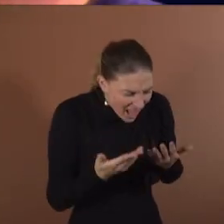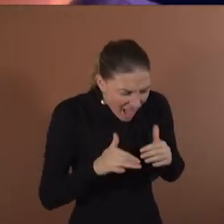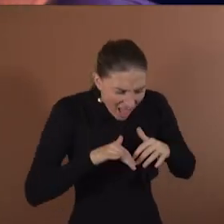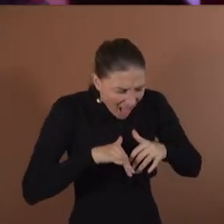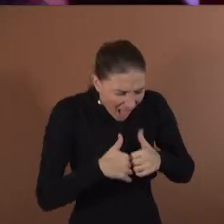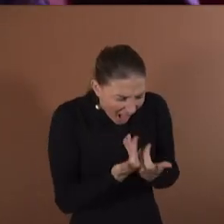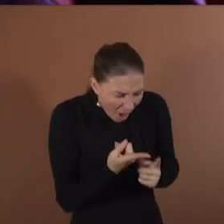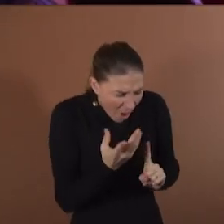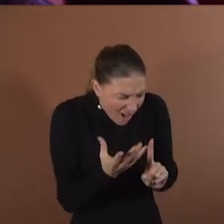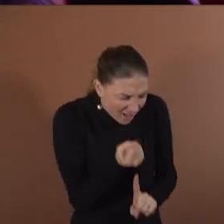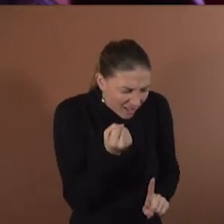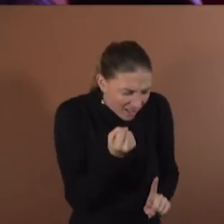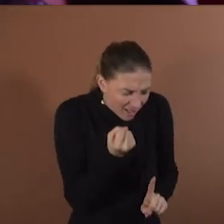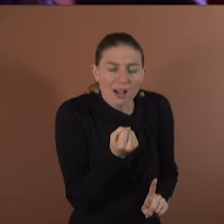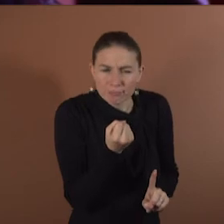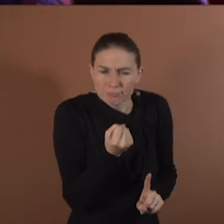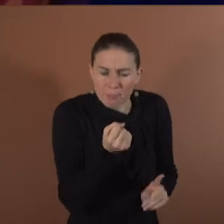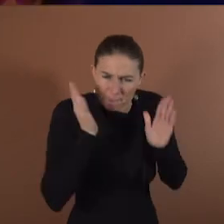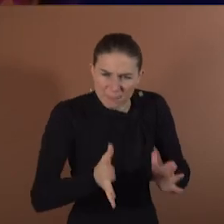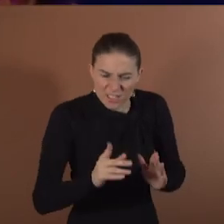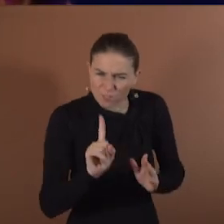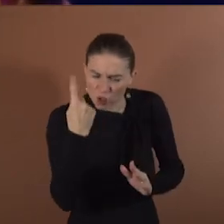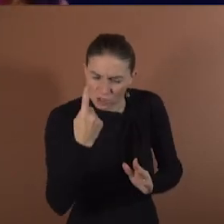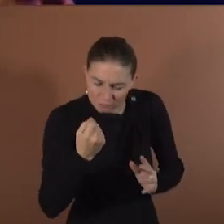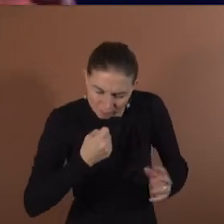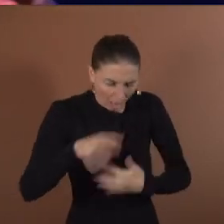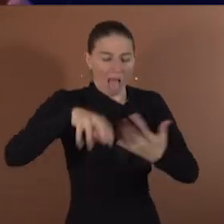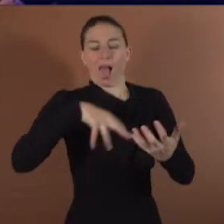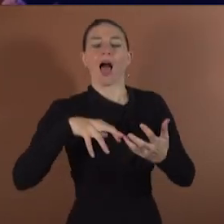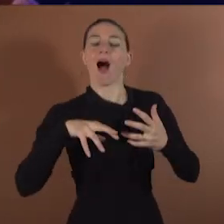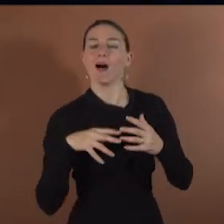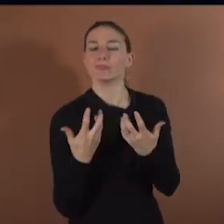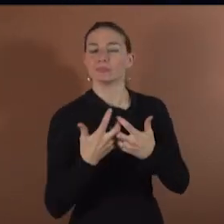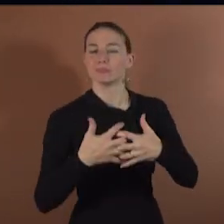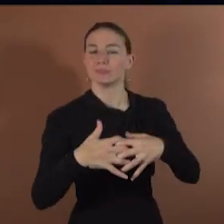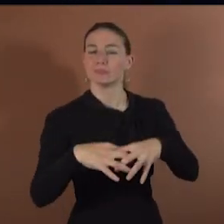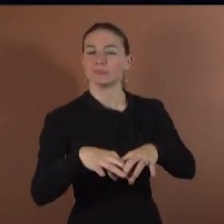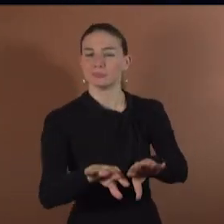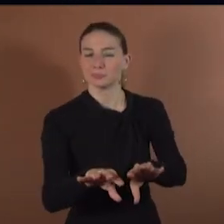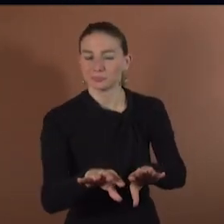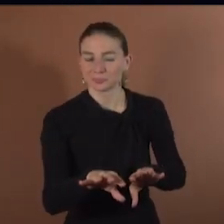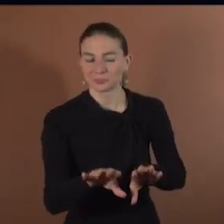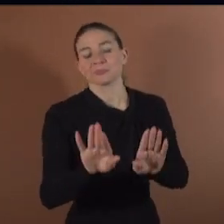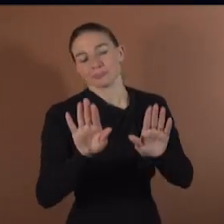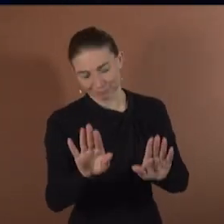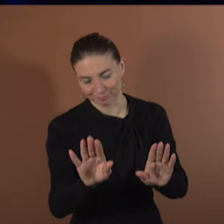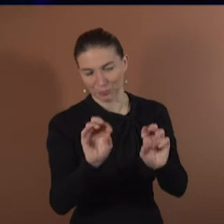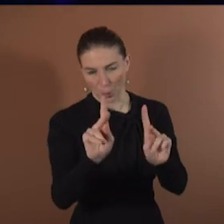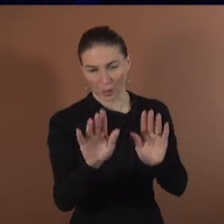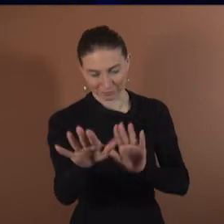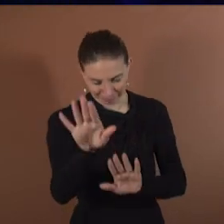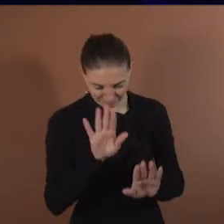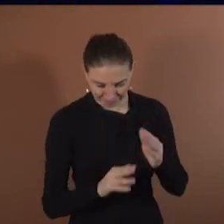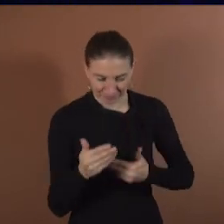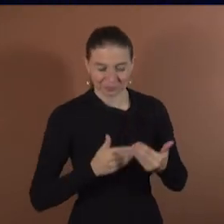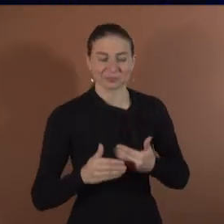that one off? Well, I'm going to start getting serious at this point. The last time I spoke on a TED stage in